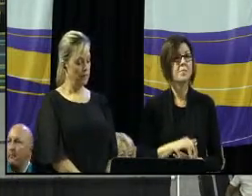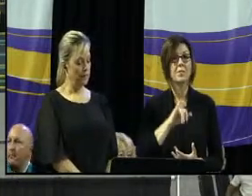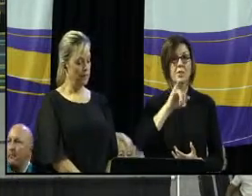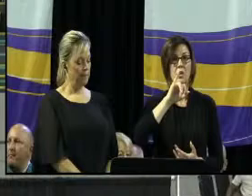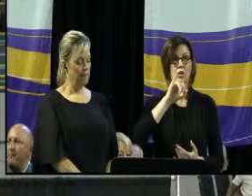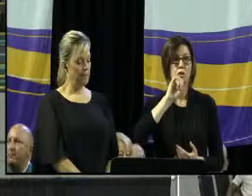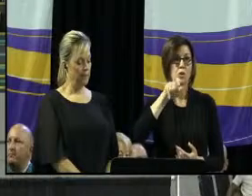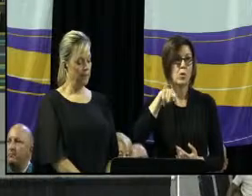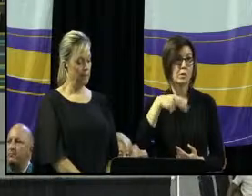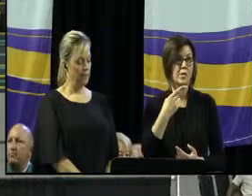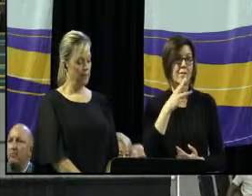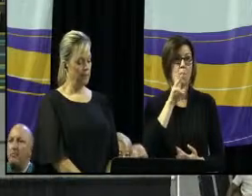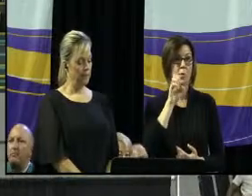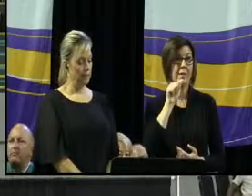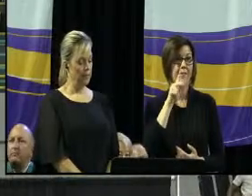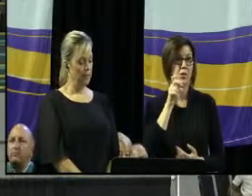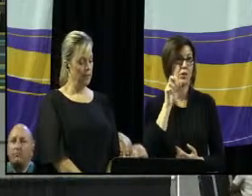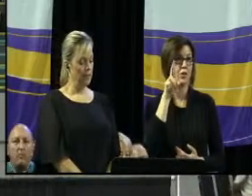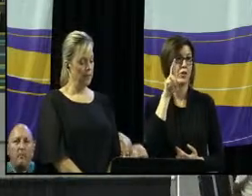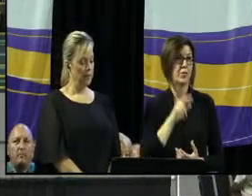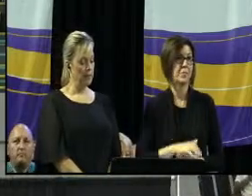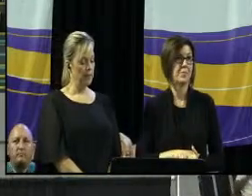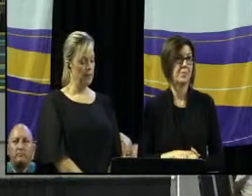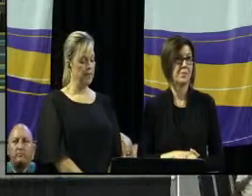Joseph Michael Weaver.